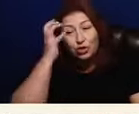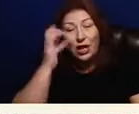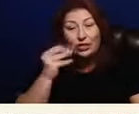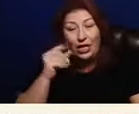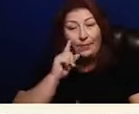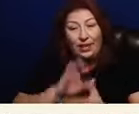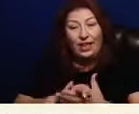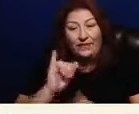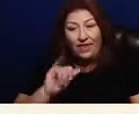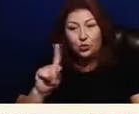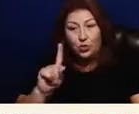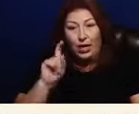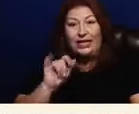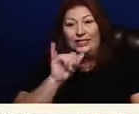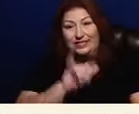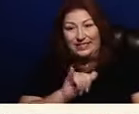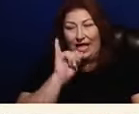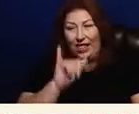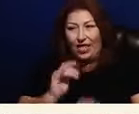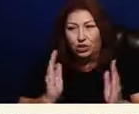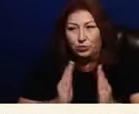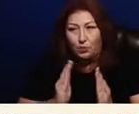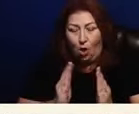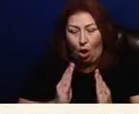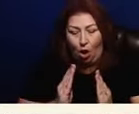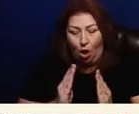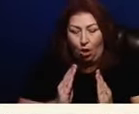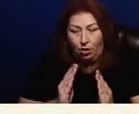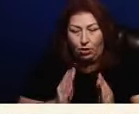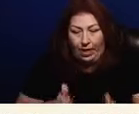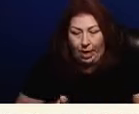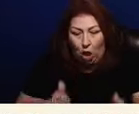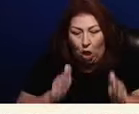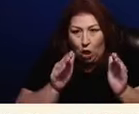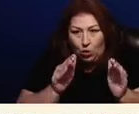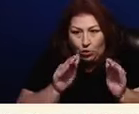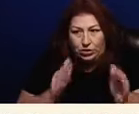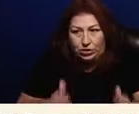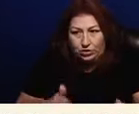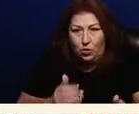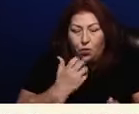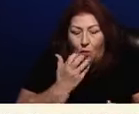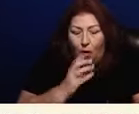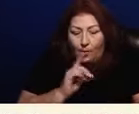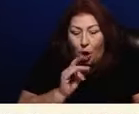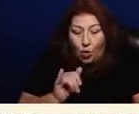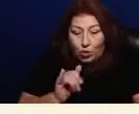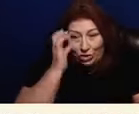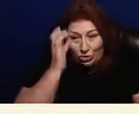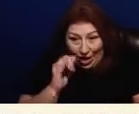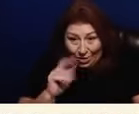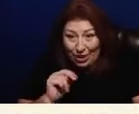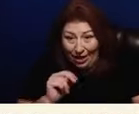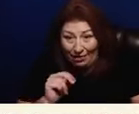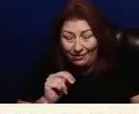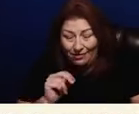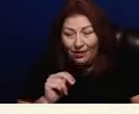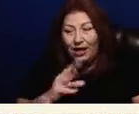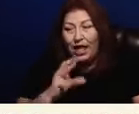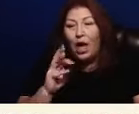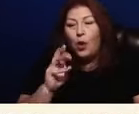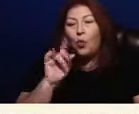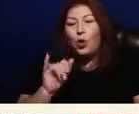needed to stay, in that small, enclosed, as he called it, warm, cozy trash can. And Woody helped